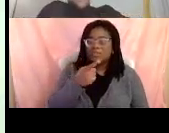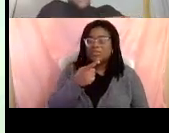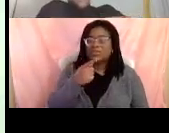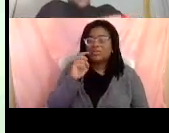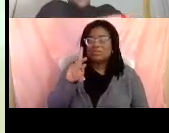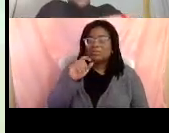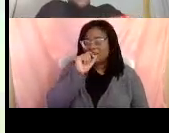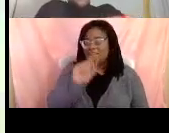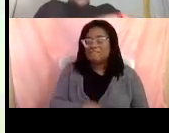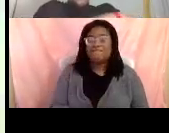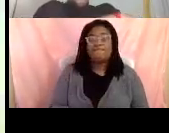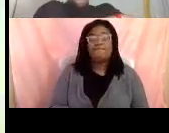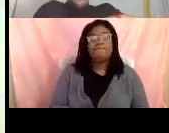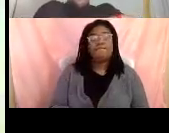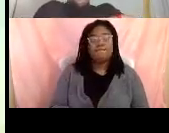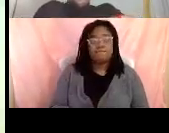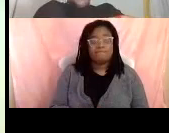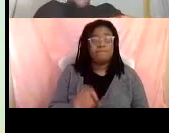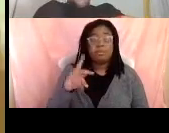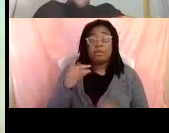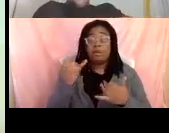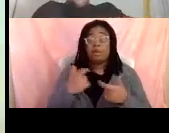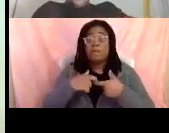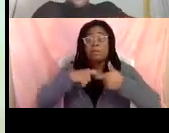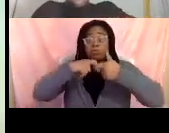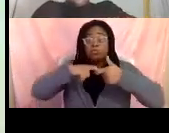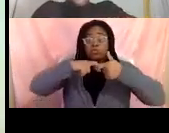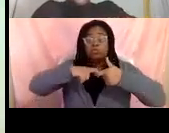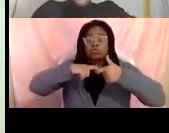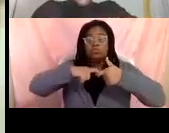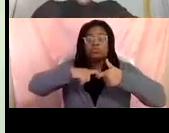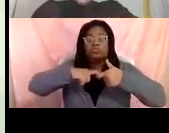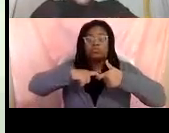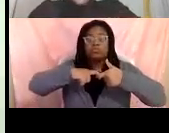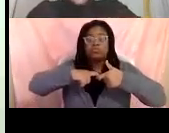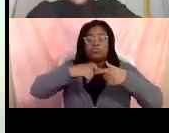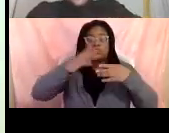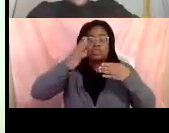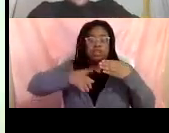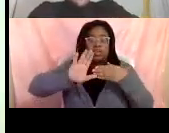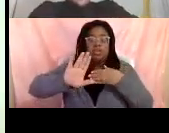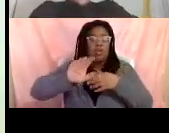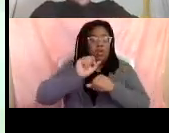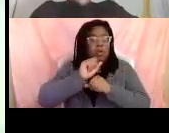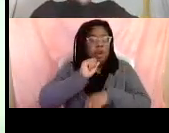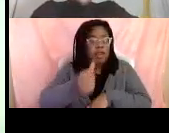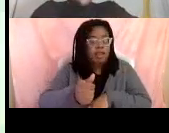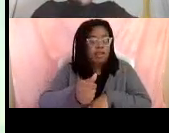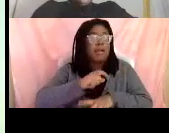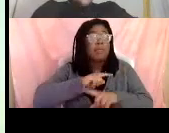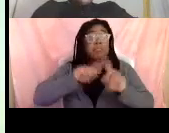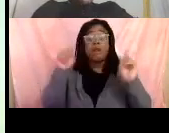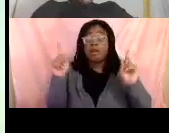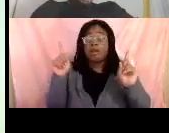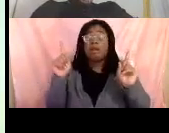Okay. Let's pause here. It's not the end of your work necessarily, but it's